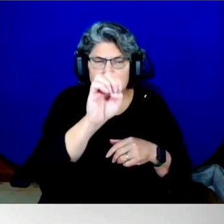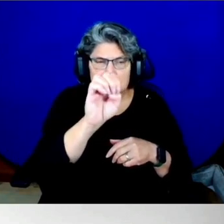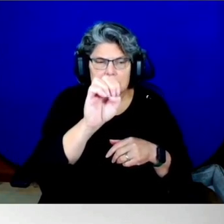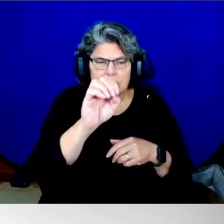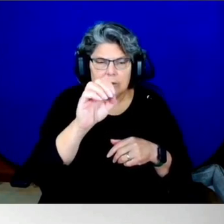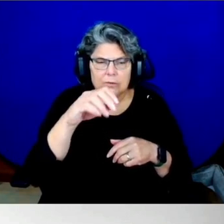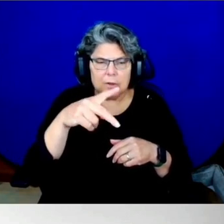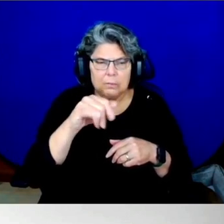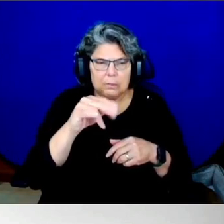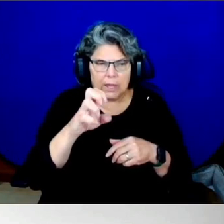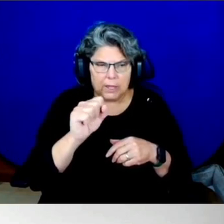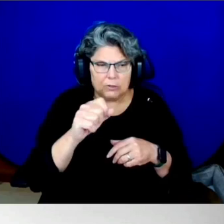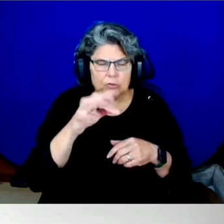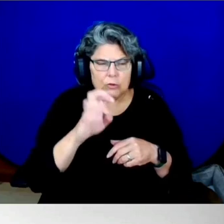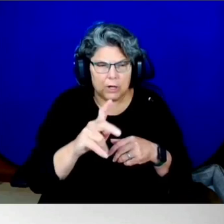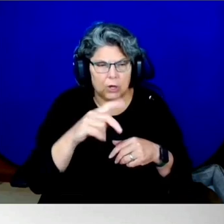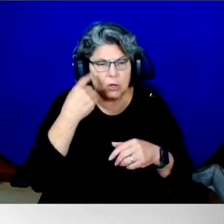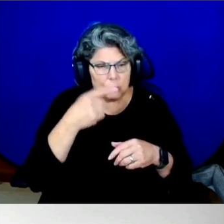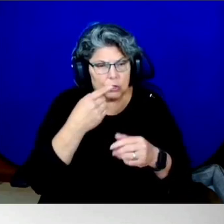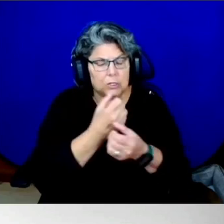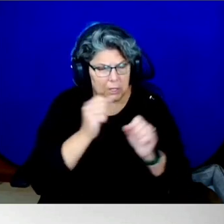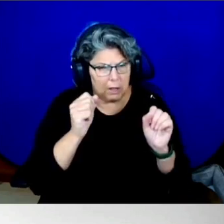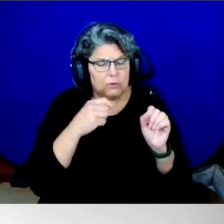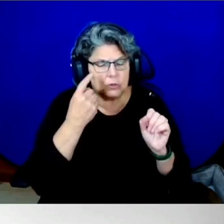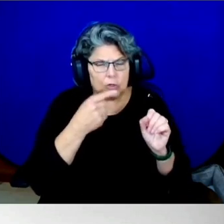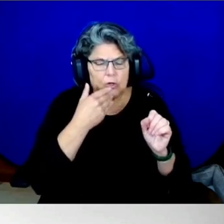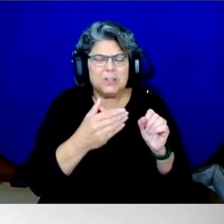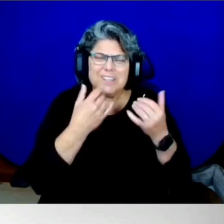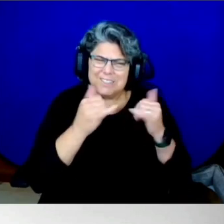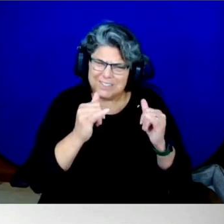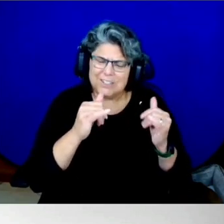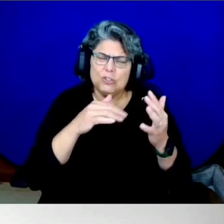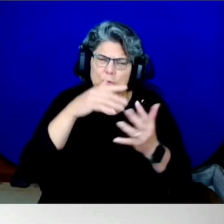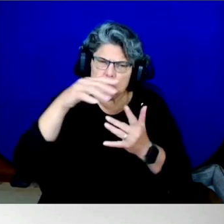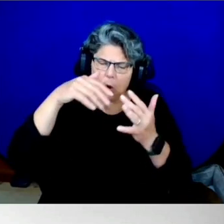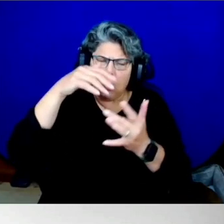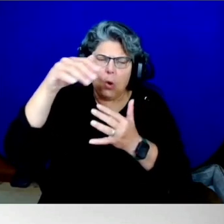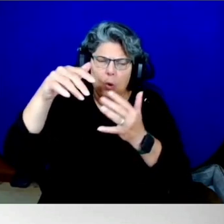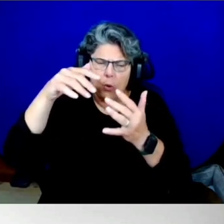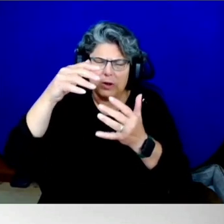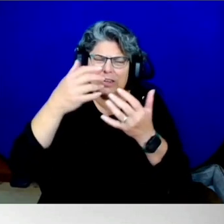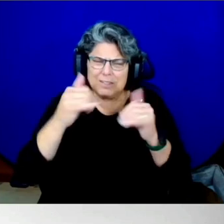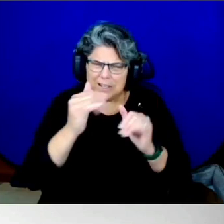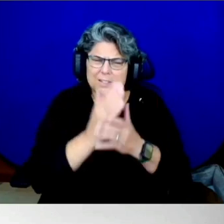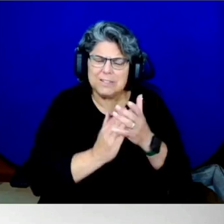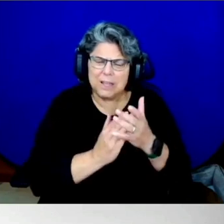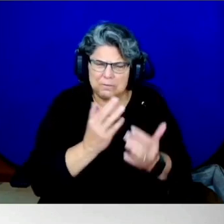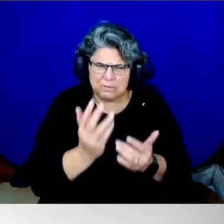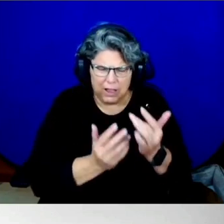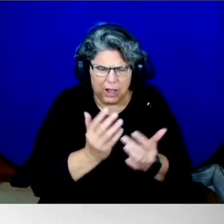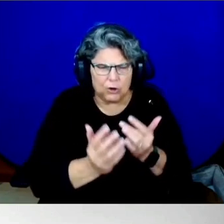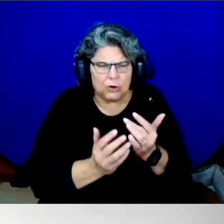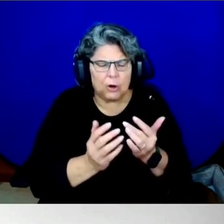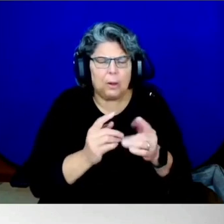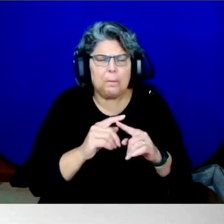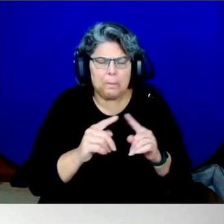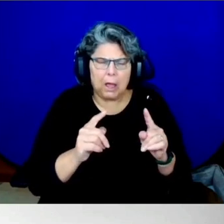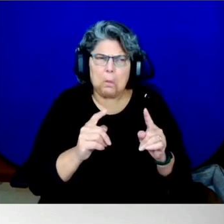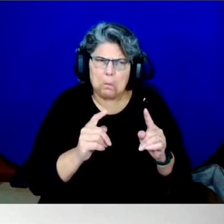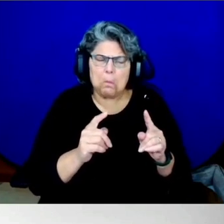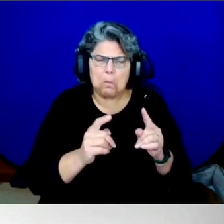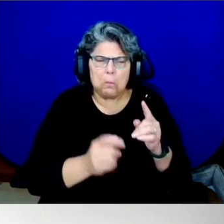are still looking secure, looking really good in there. Still some smoke production, still some areas of activity interior, but generally the fire is no